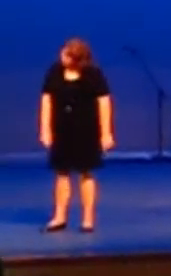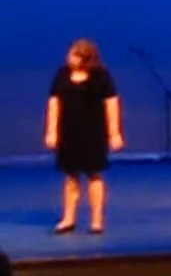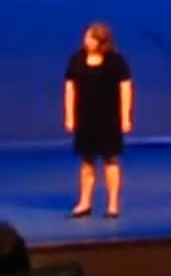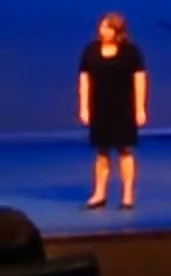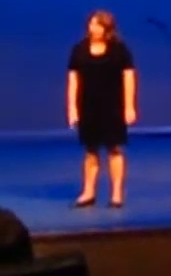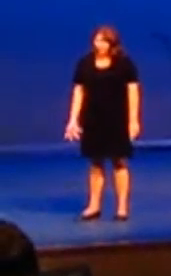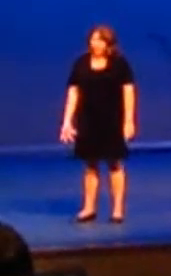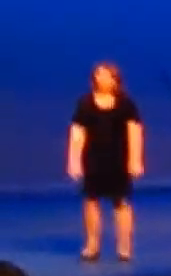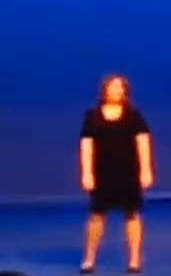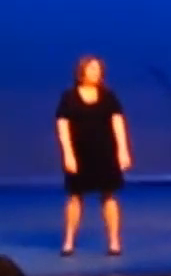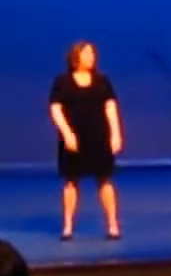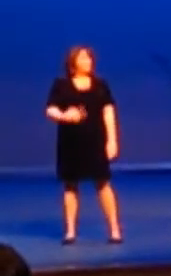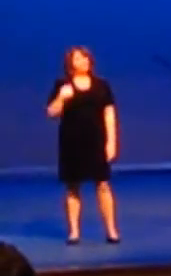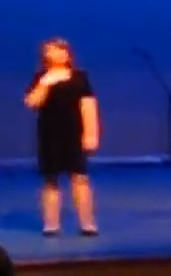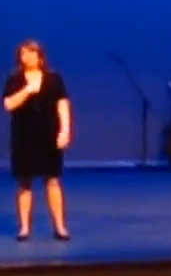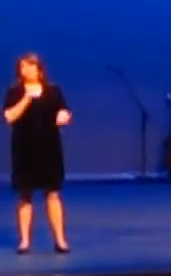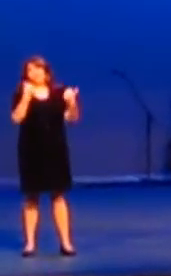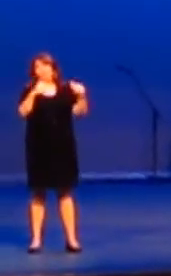We try.